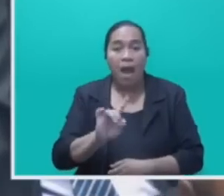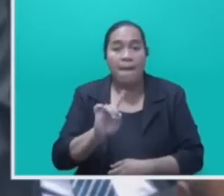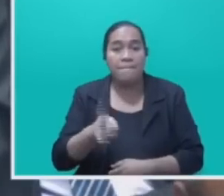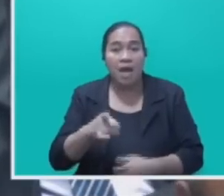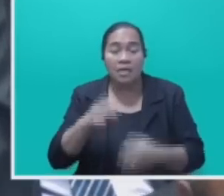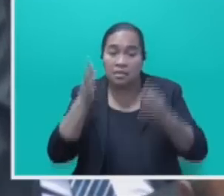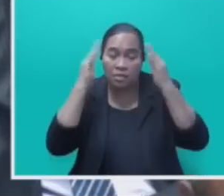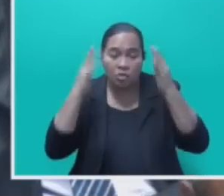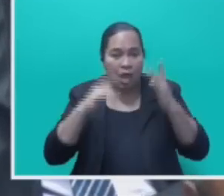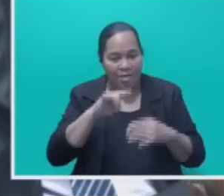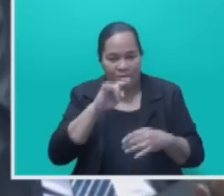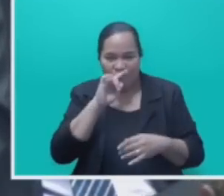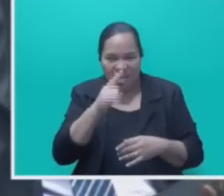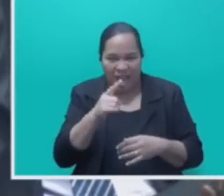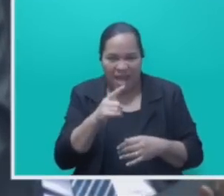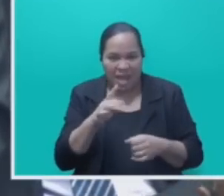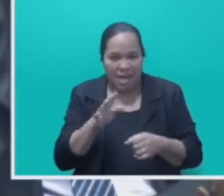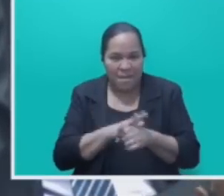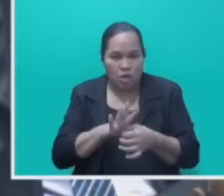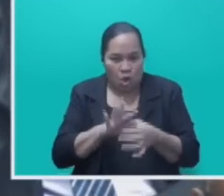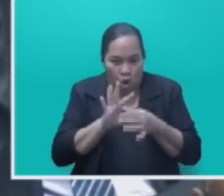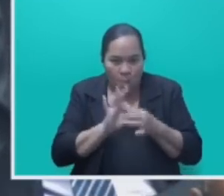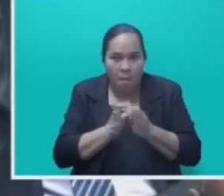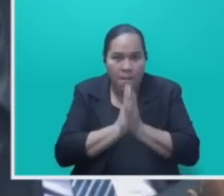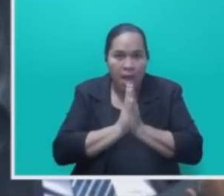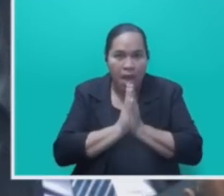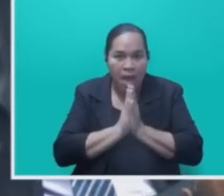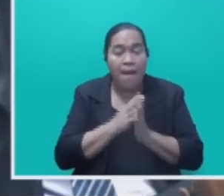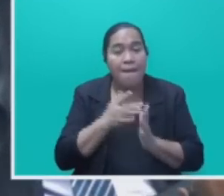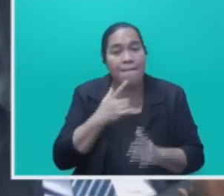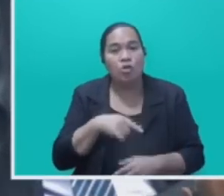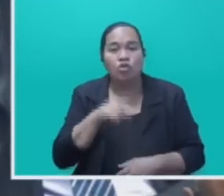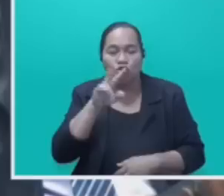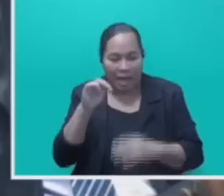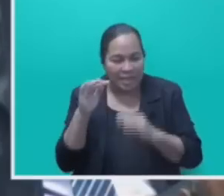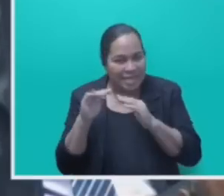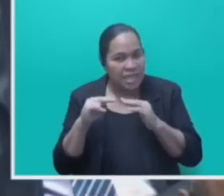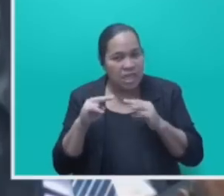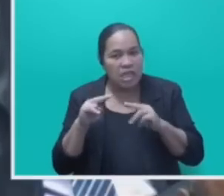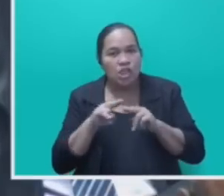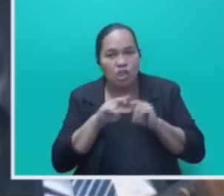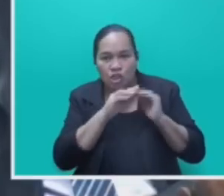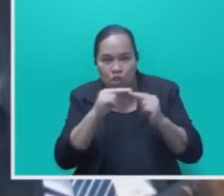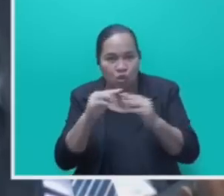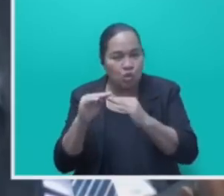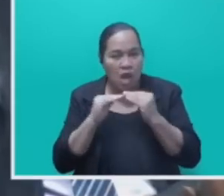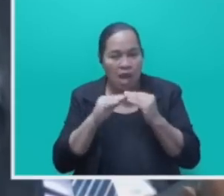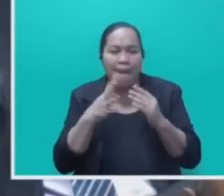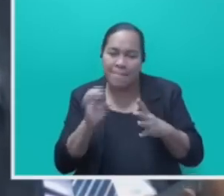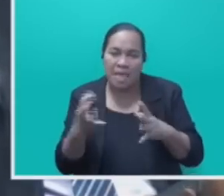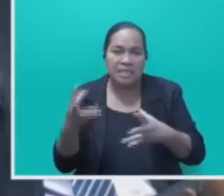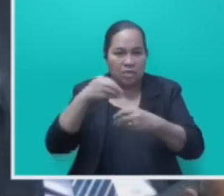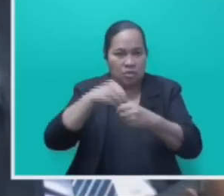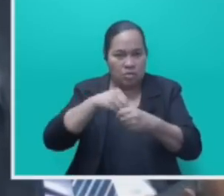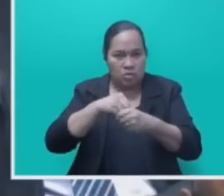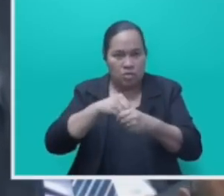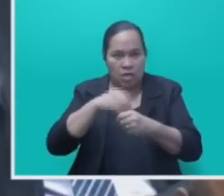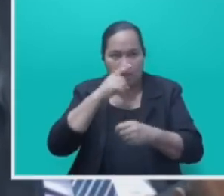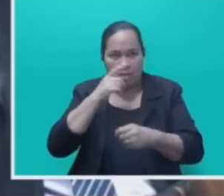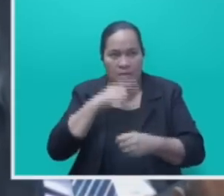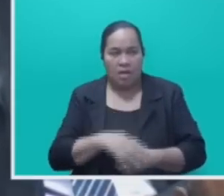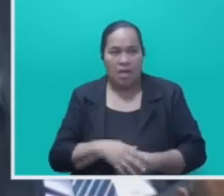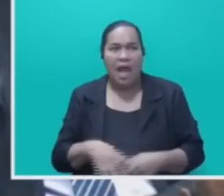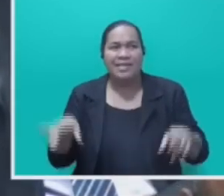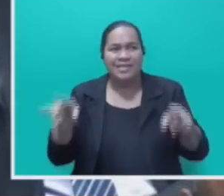Speaker cannot make that part of his formal prayer because he is to be neutral. He is to be inclusive. In the same